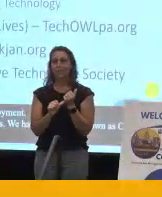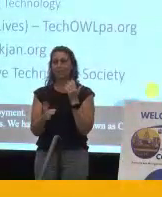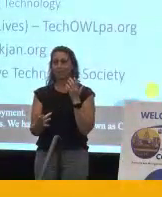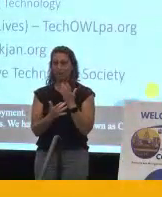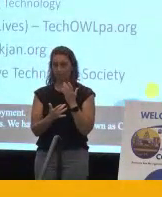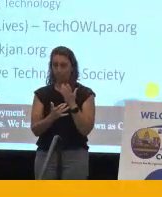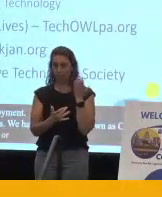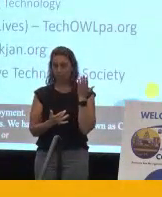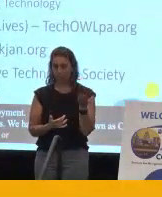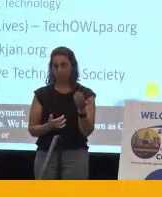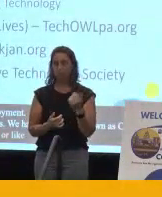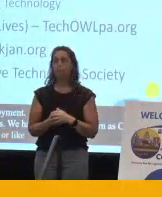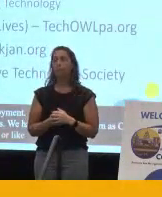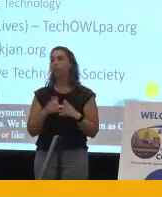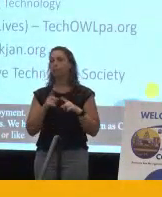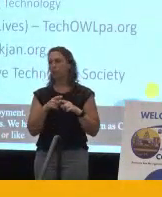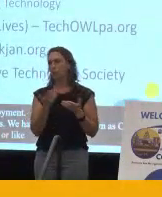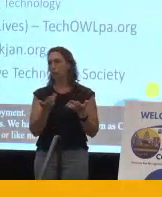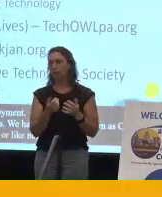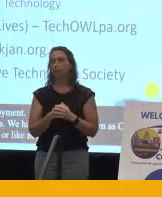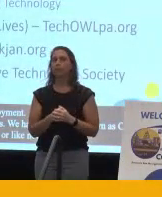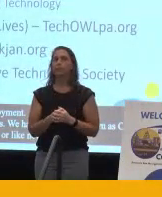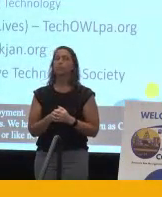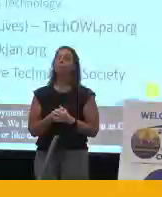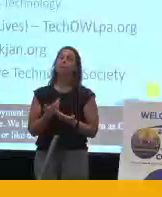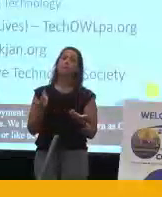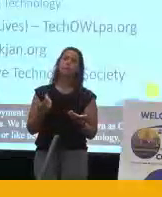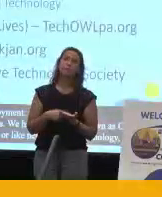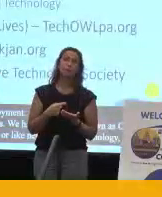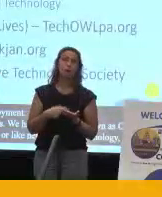technology, depending upon what it is. Sometimes it's power chairs,